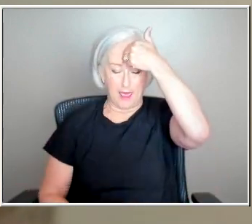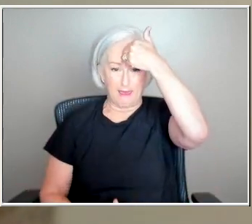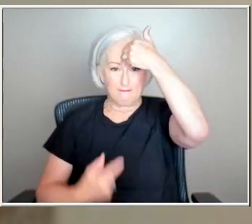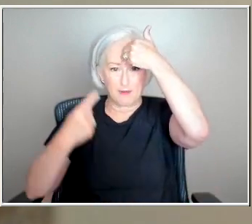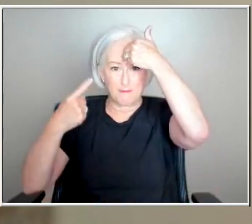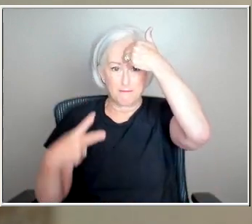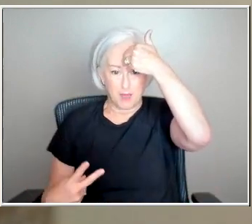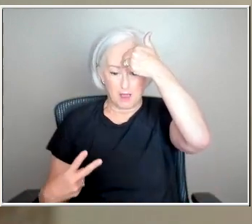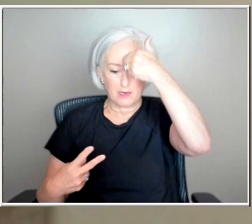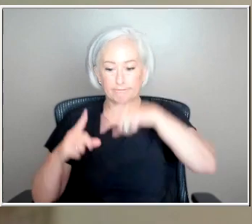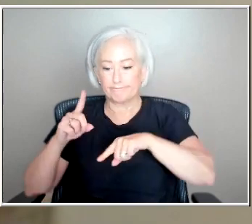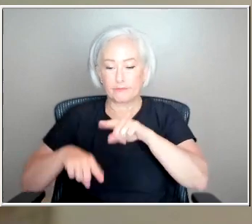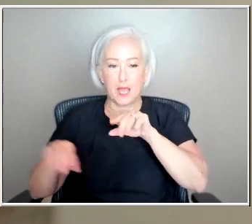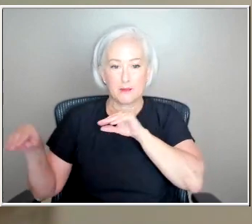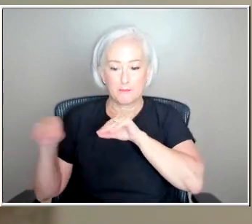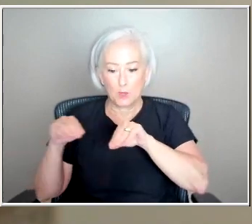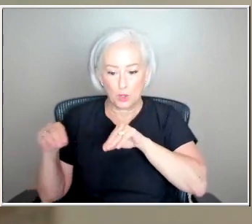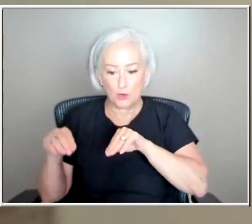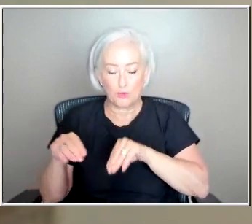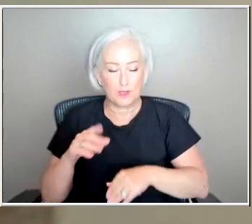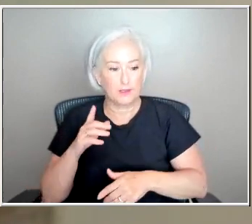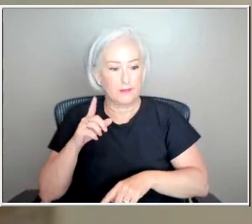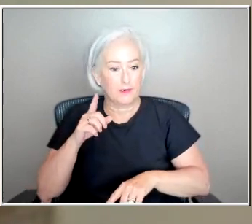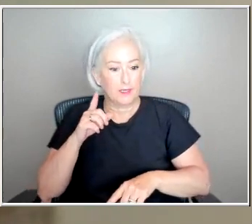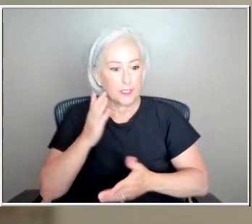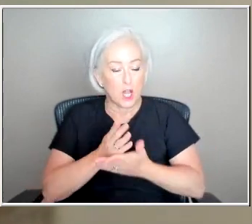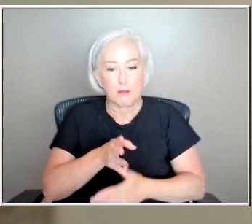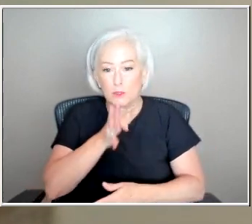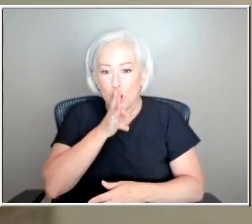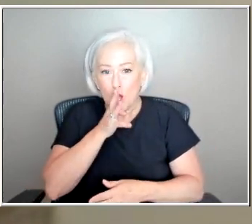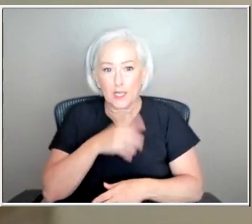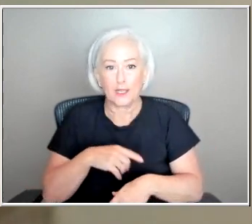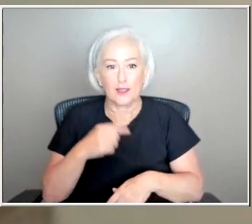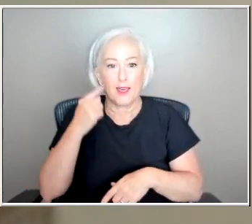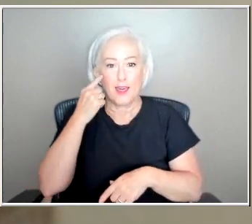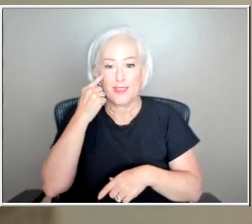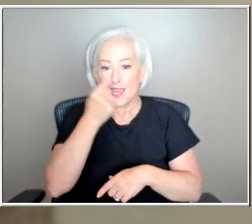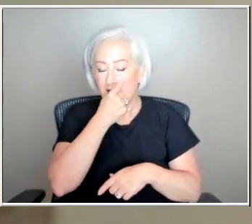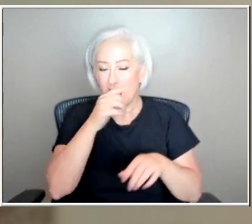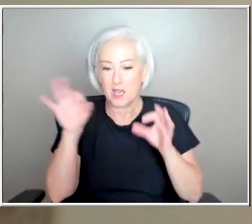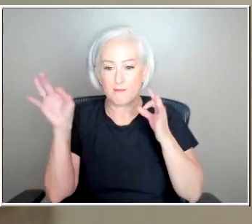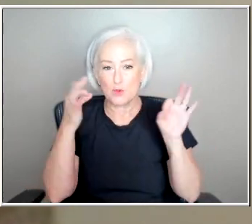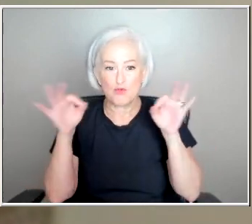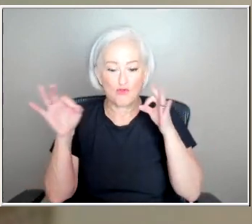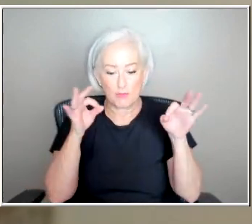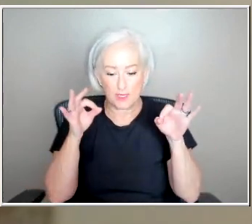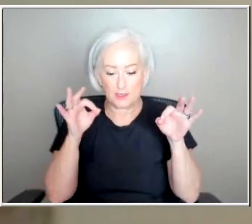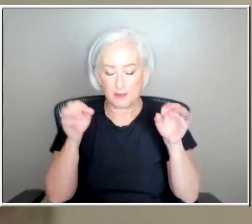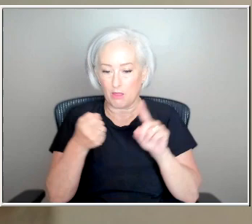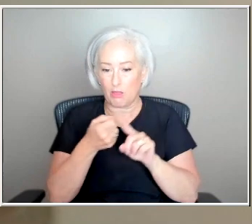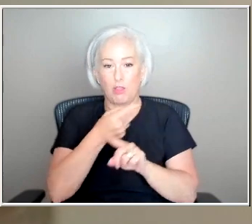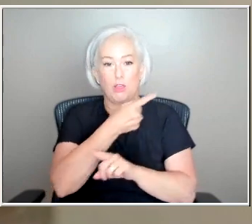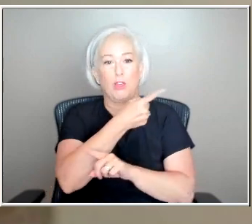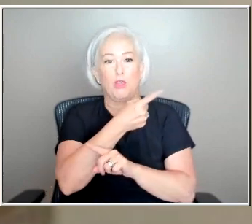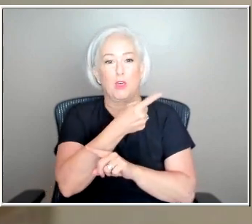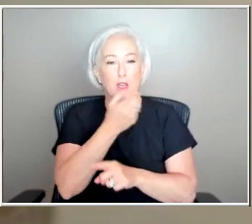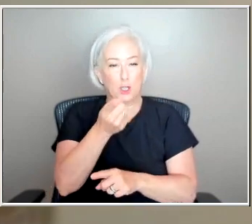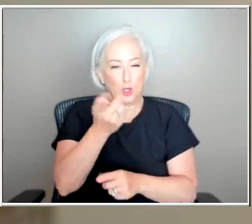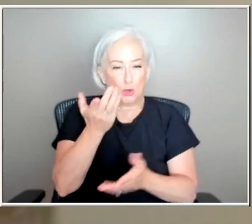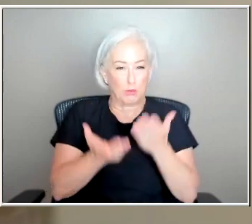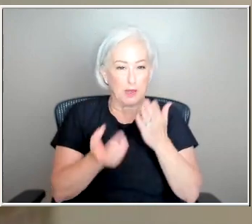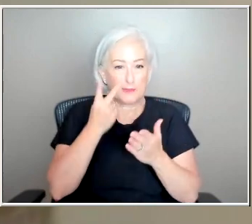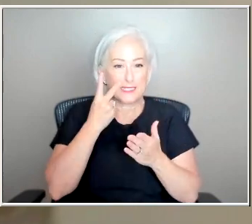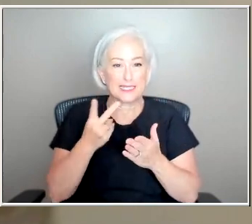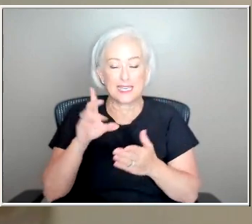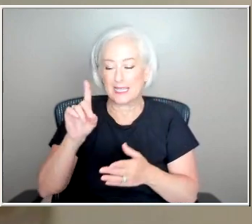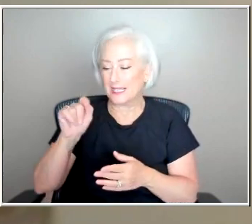their bodies. And then they also have abnormal eye movements. So I think you guys probably have seen a bit of the footage of Dallas's eyes.